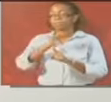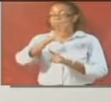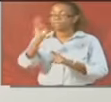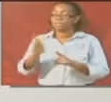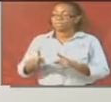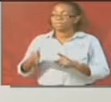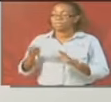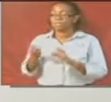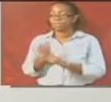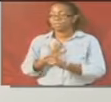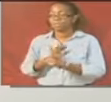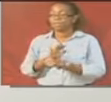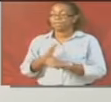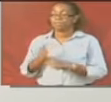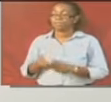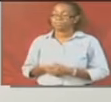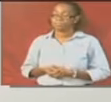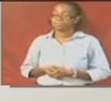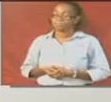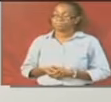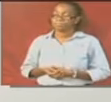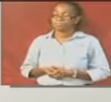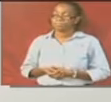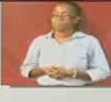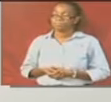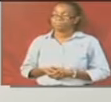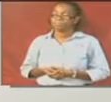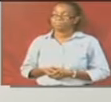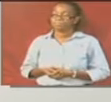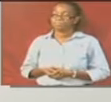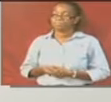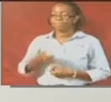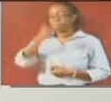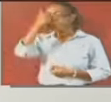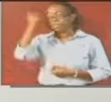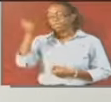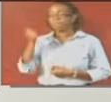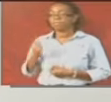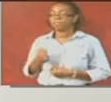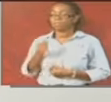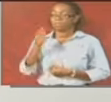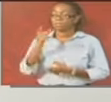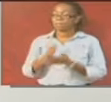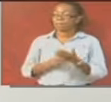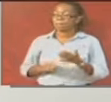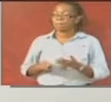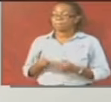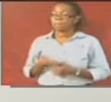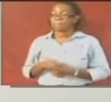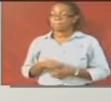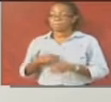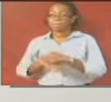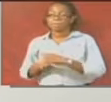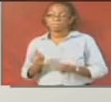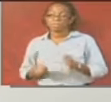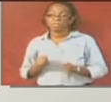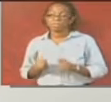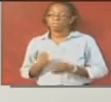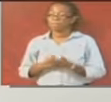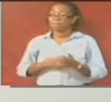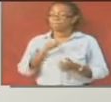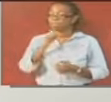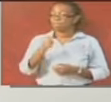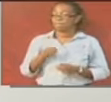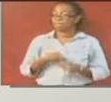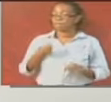gotten their virus, because they're both national and non-nationals listed among those who are P1